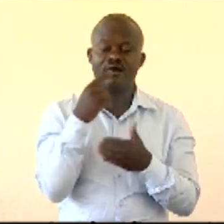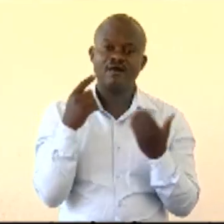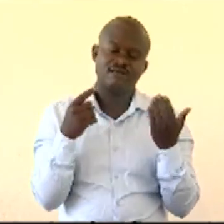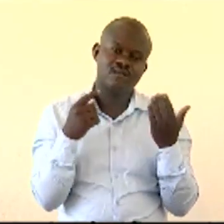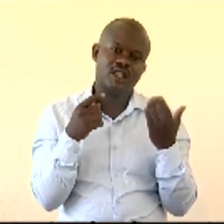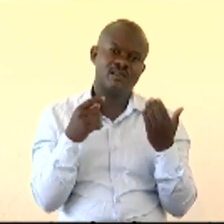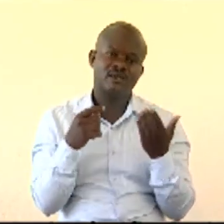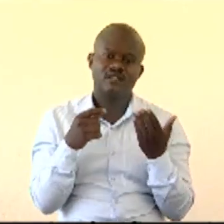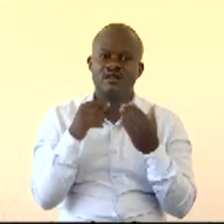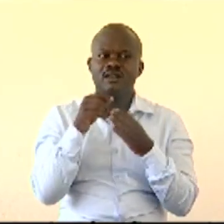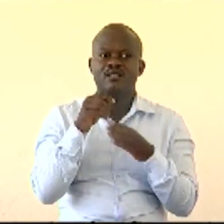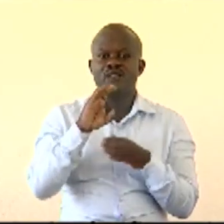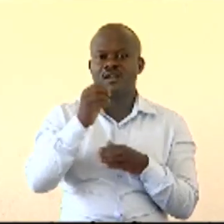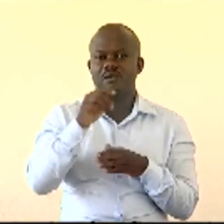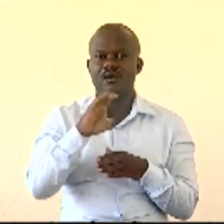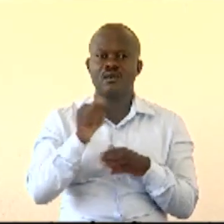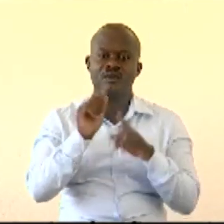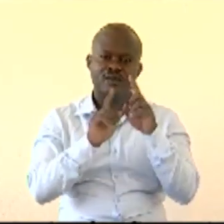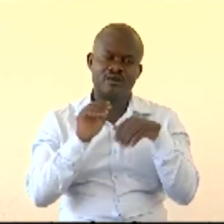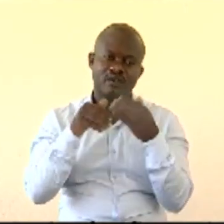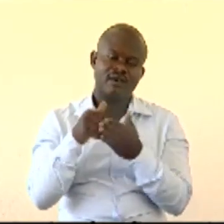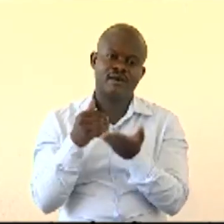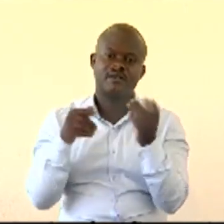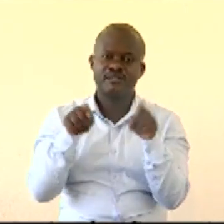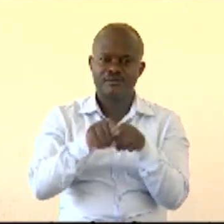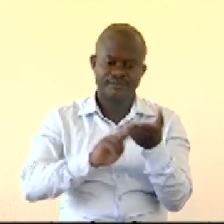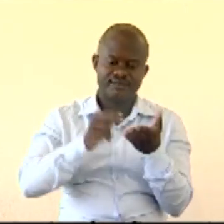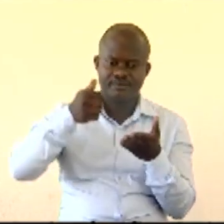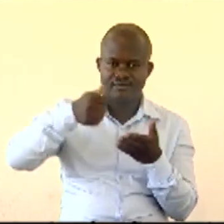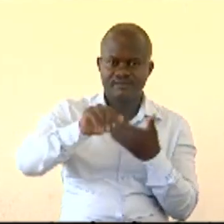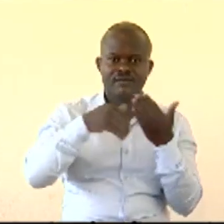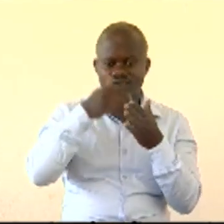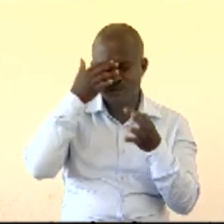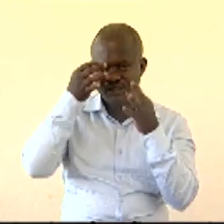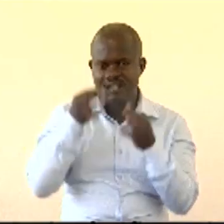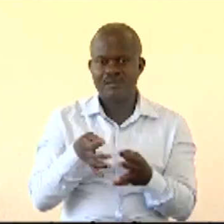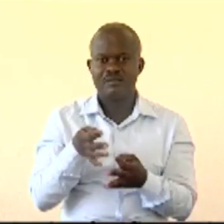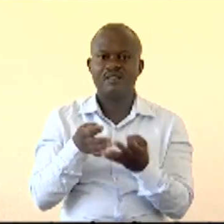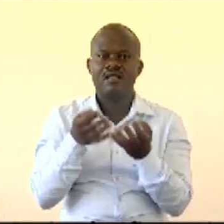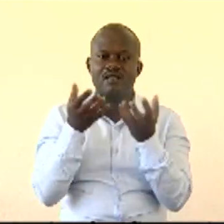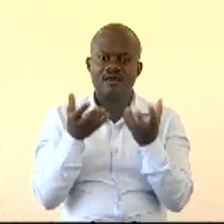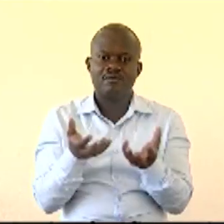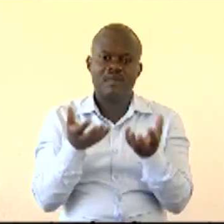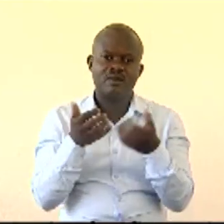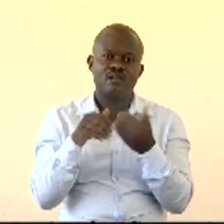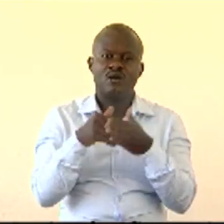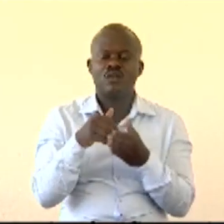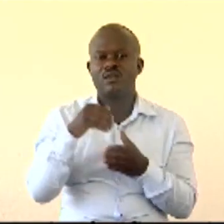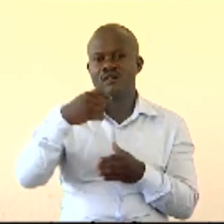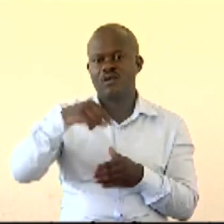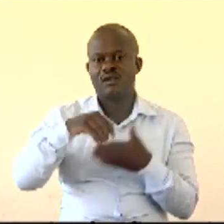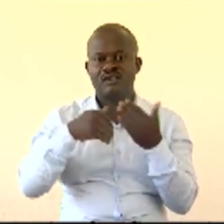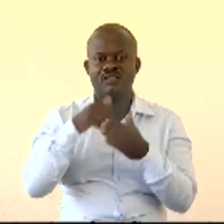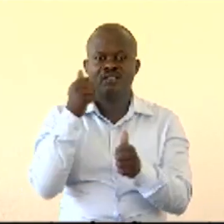chemical equation, we can use the balanced chemical equation to determine the masses or the quantities